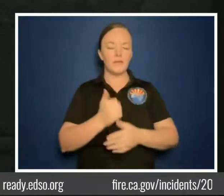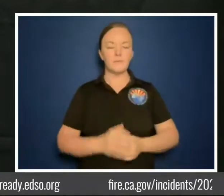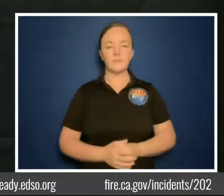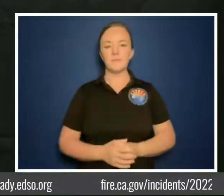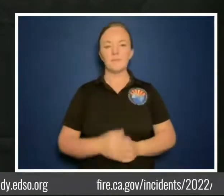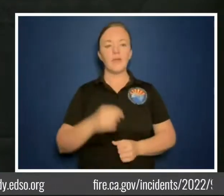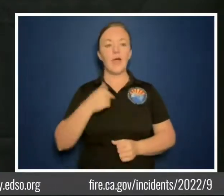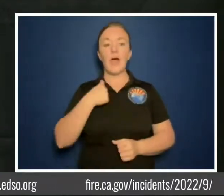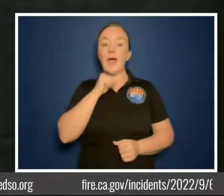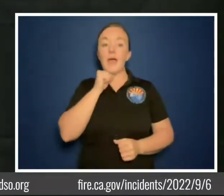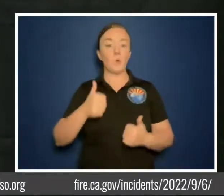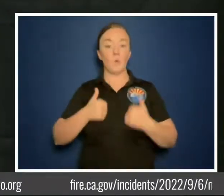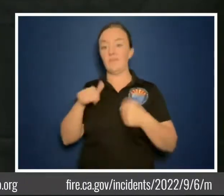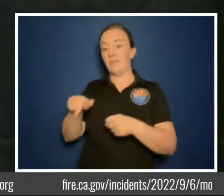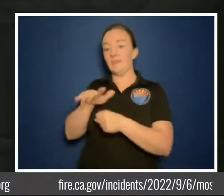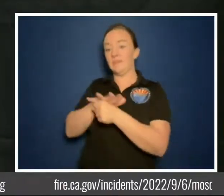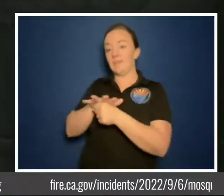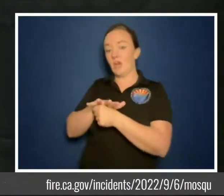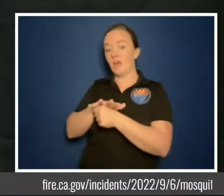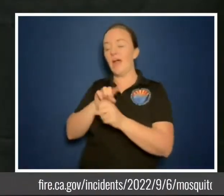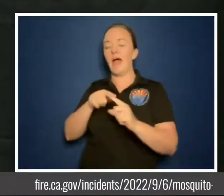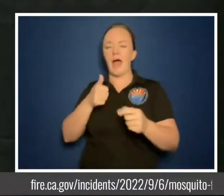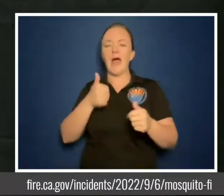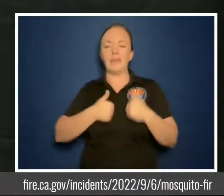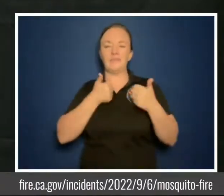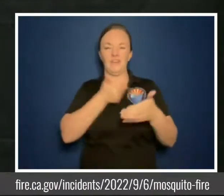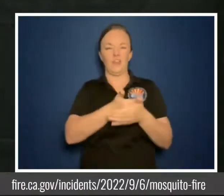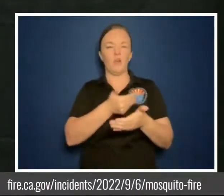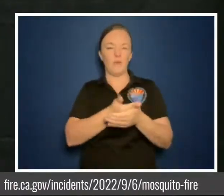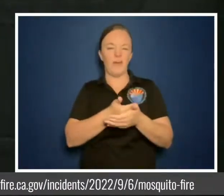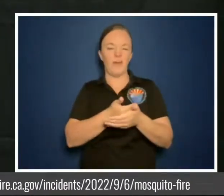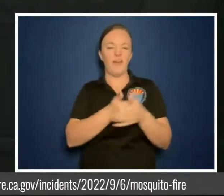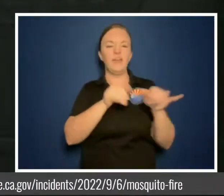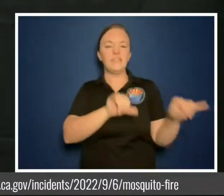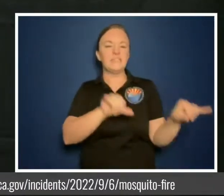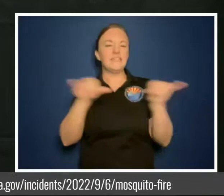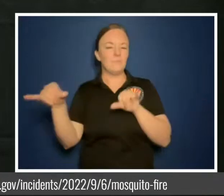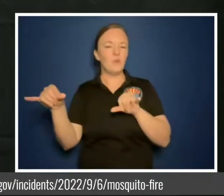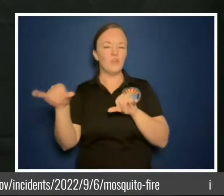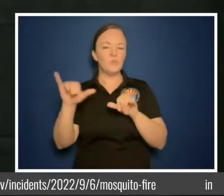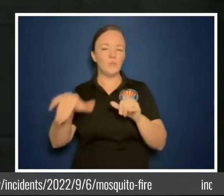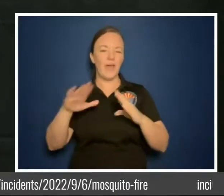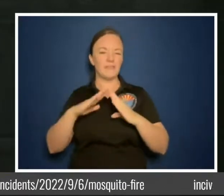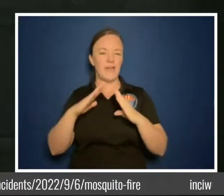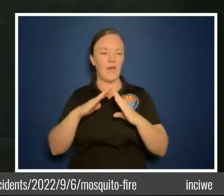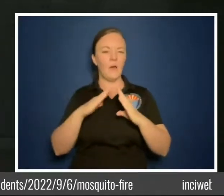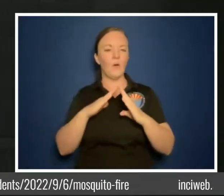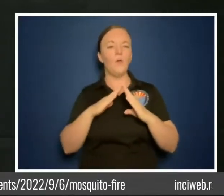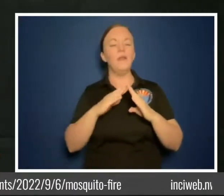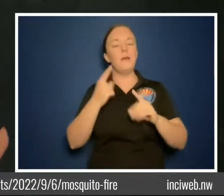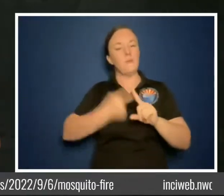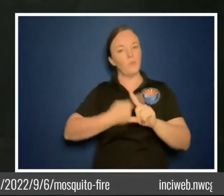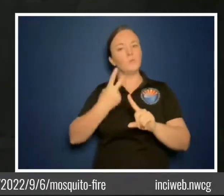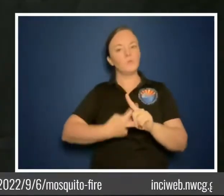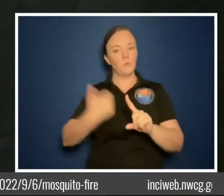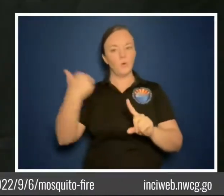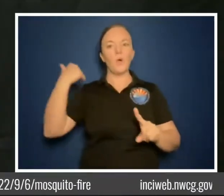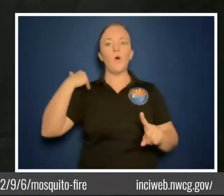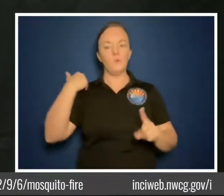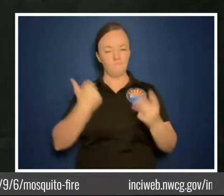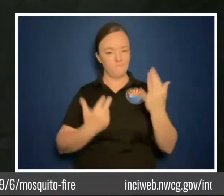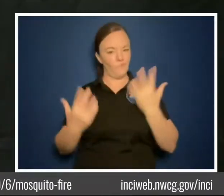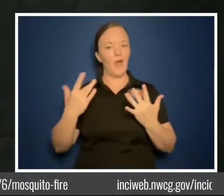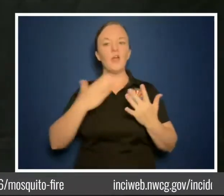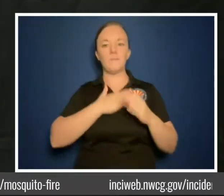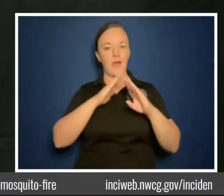here, but I live in a town that's very close to here and is very similar to this. We had a fire near my house a month or two ago, and we got the full evacuation